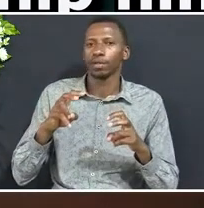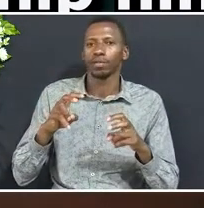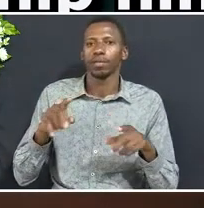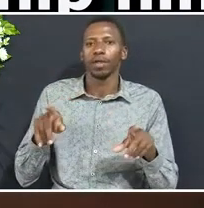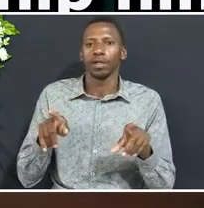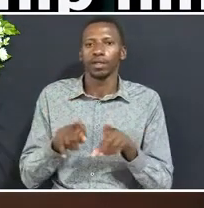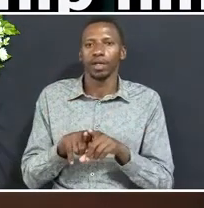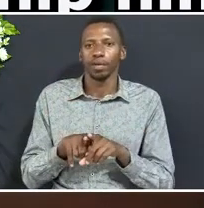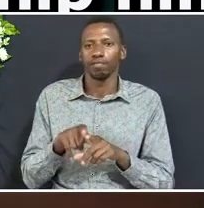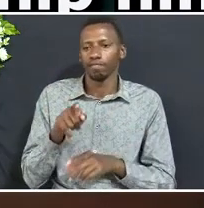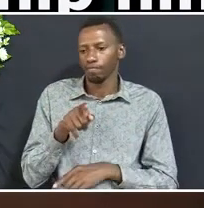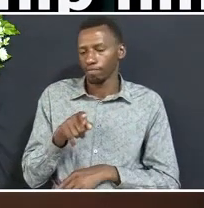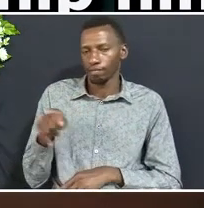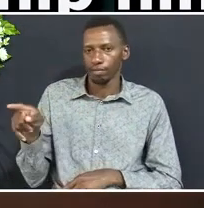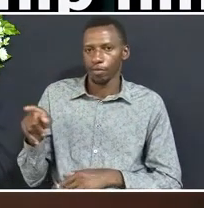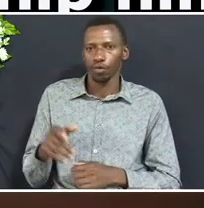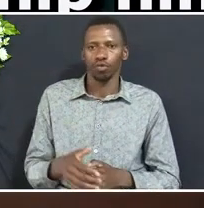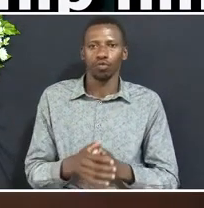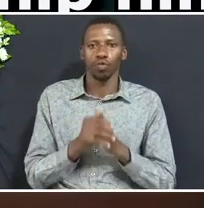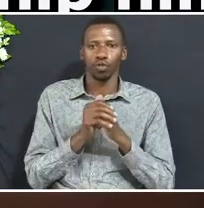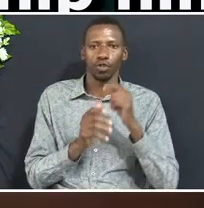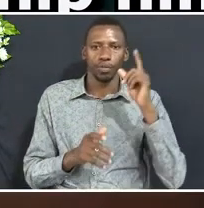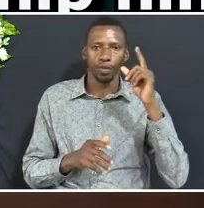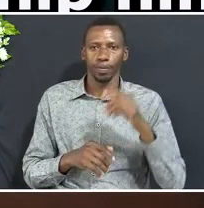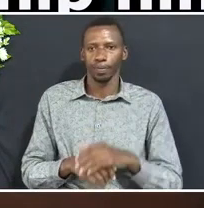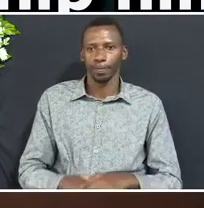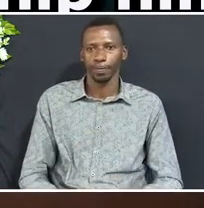such to worship him.